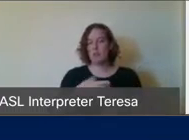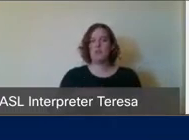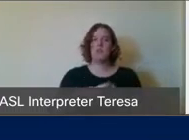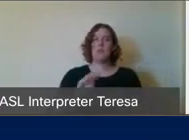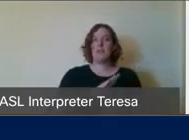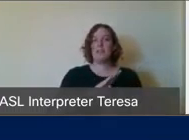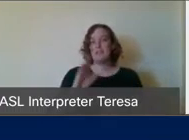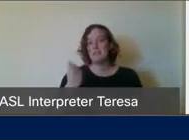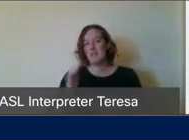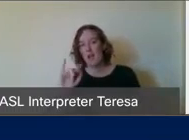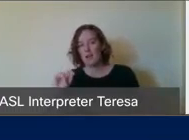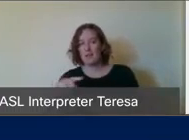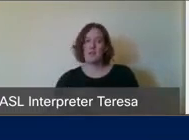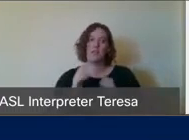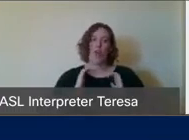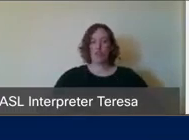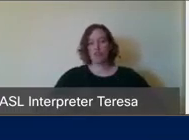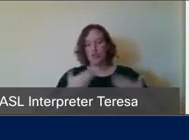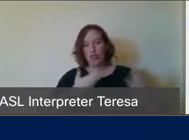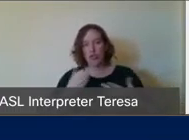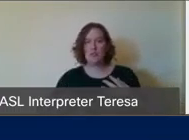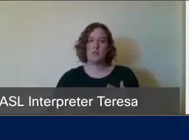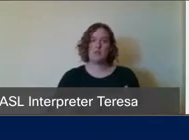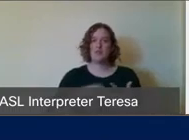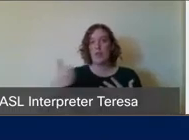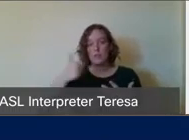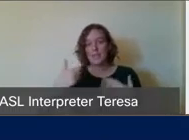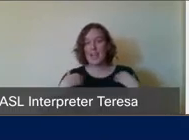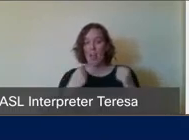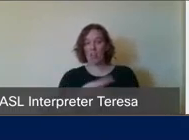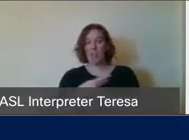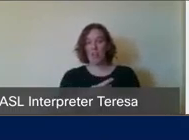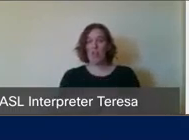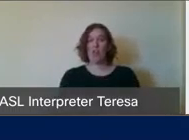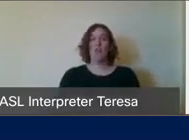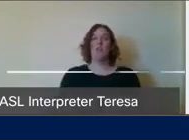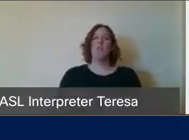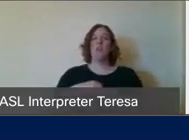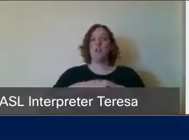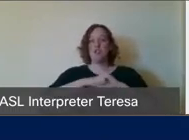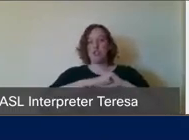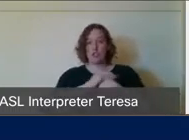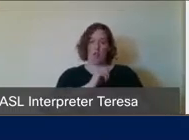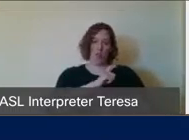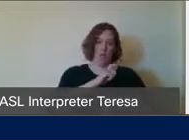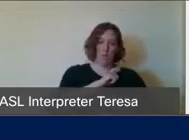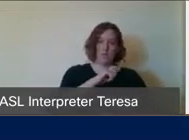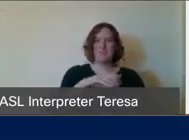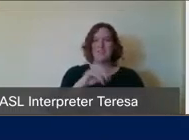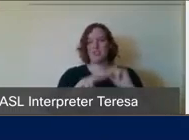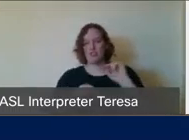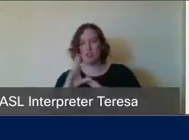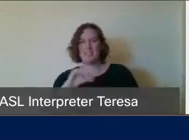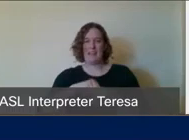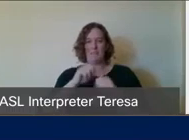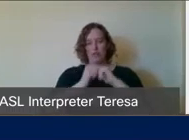IT, customer service, transportation, healthcare, security and law enforcement, construction and infrastructure. So